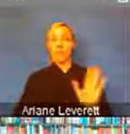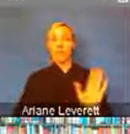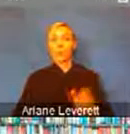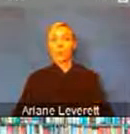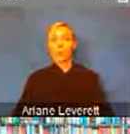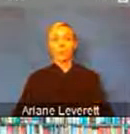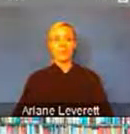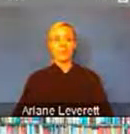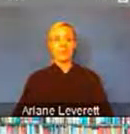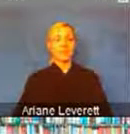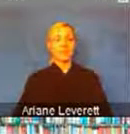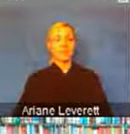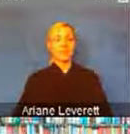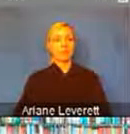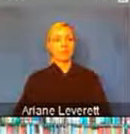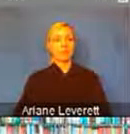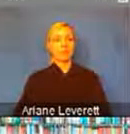responsibility